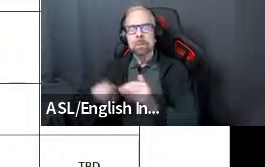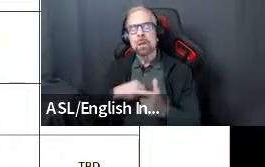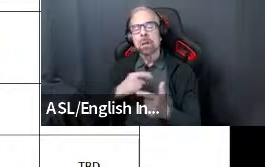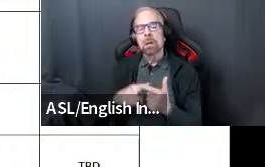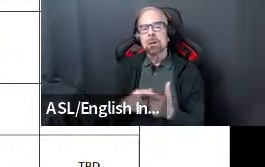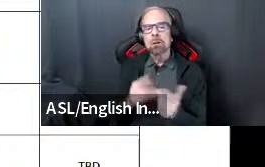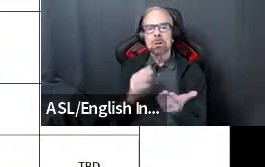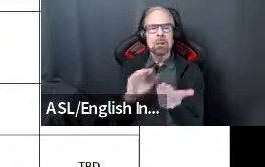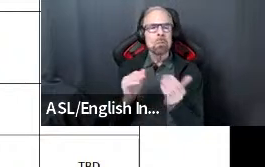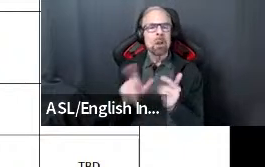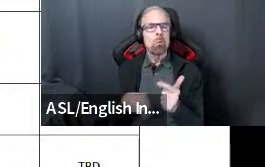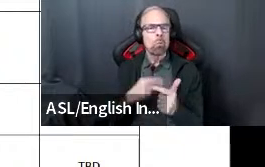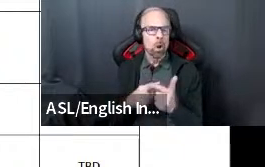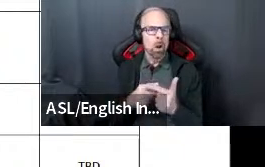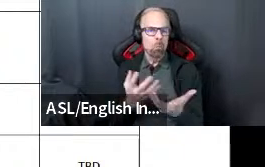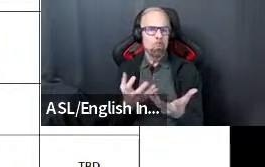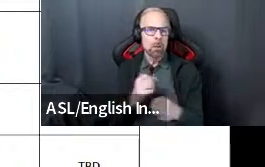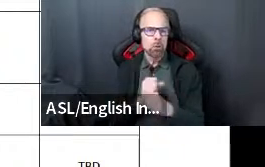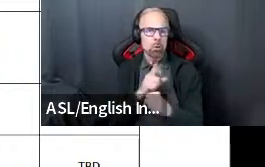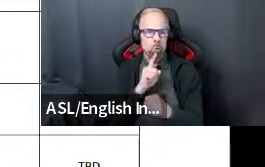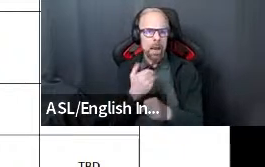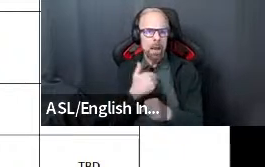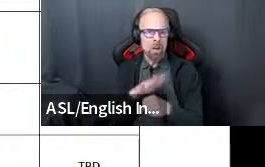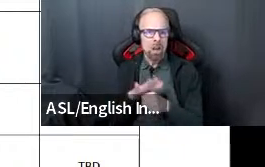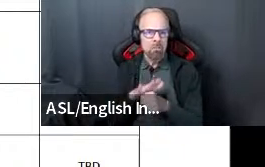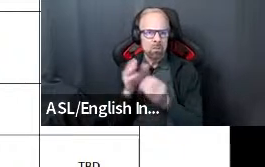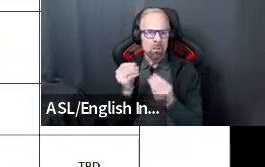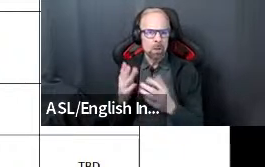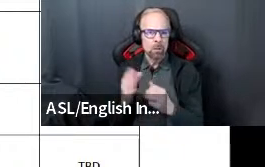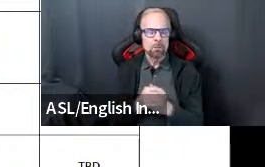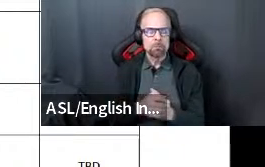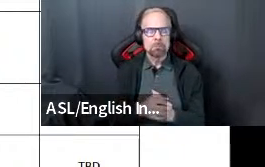me some reassurance, so feel better about that.